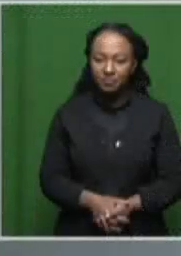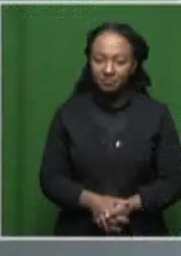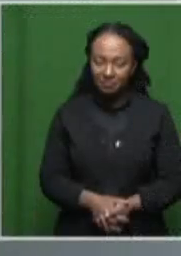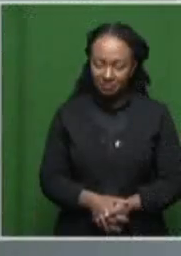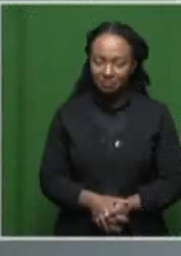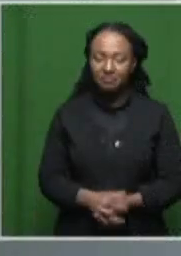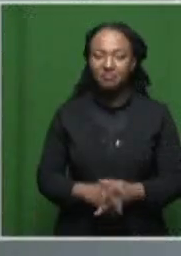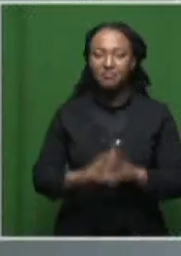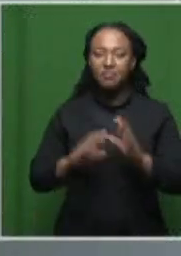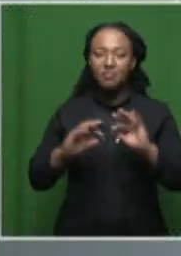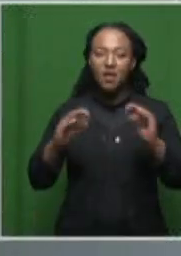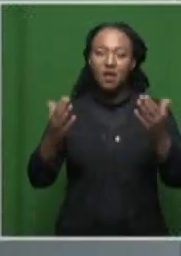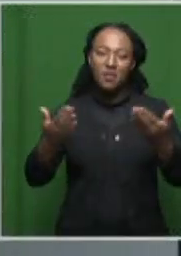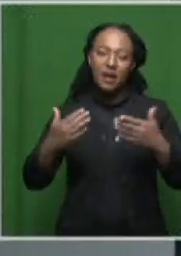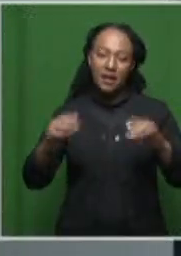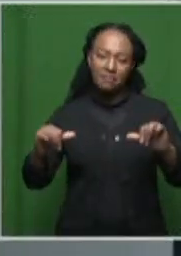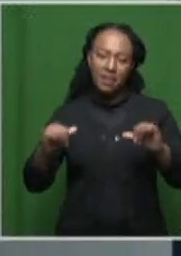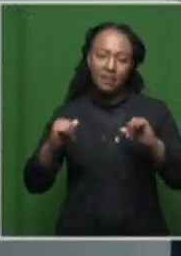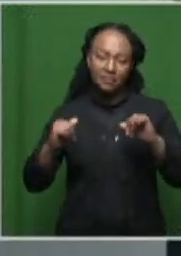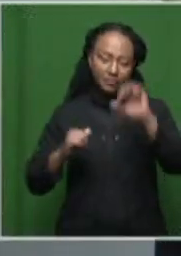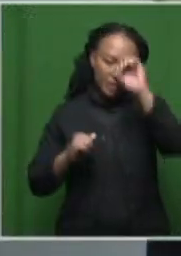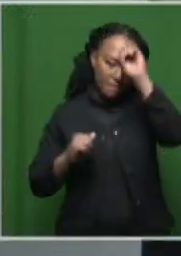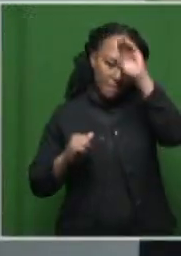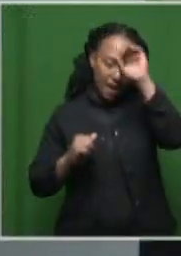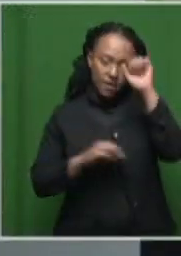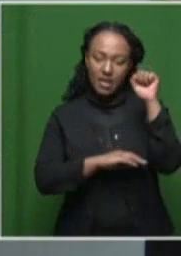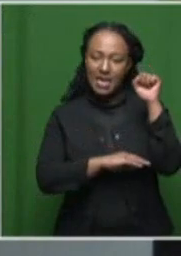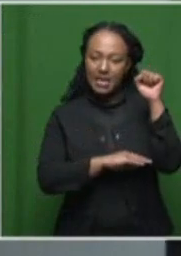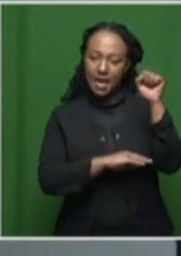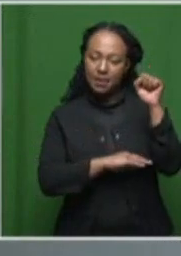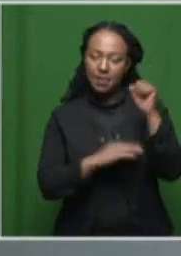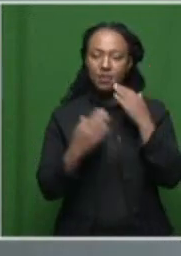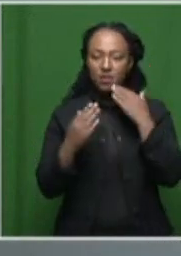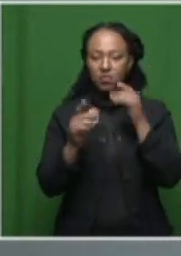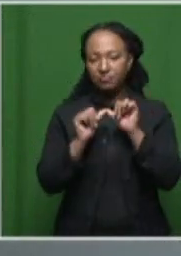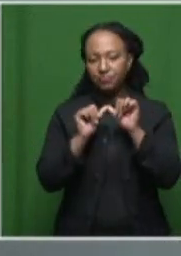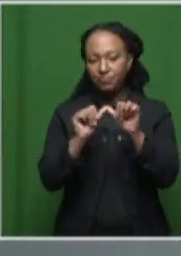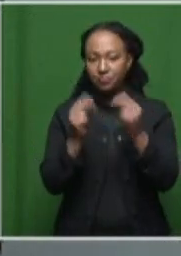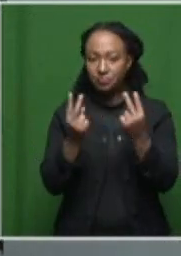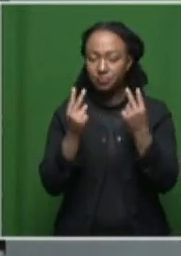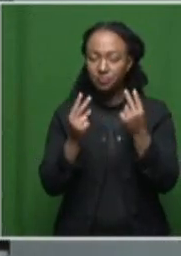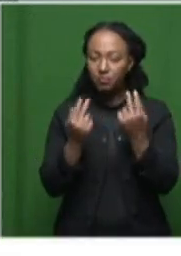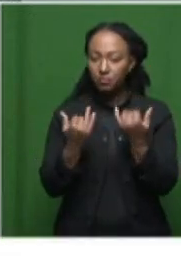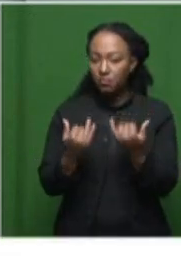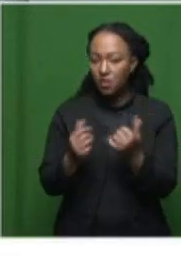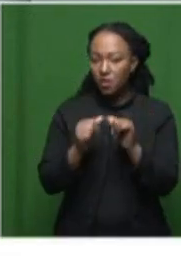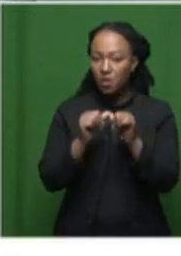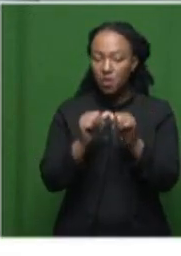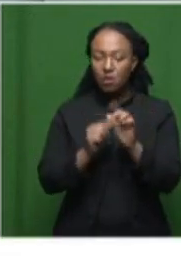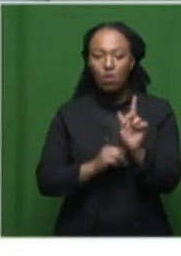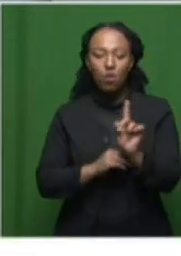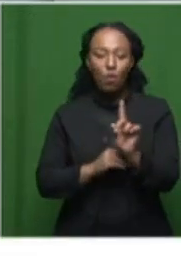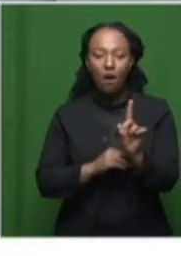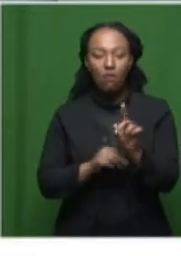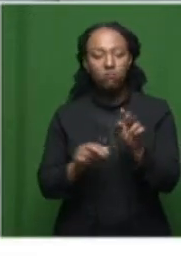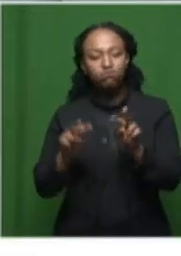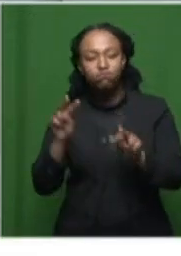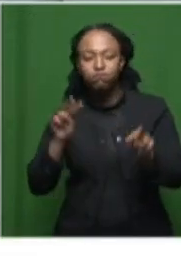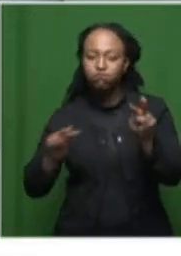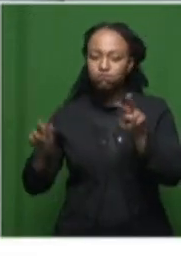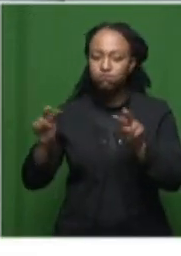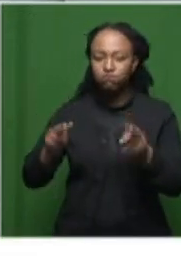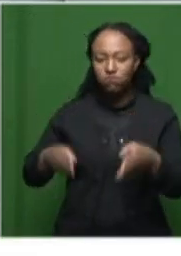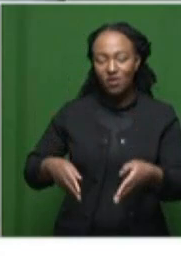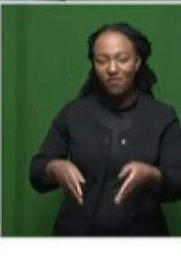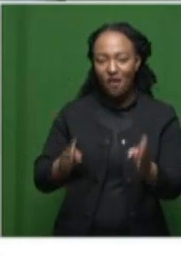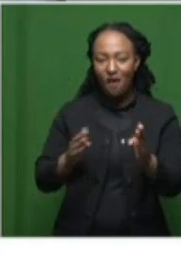And welcome back to the Mining Indaba. Thanks so much for staying with us here on Morning Live as we continue to walk the floor and have some fun with some